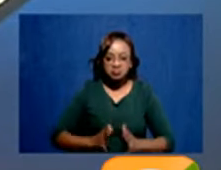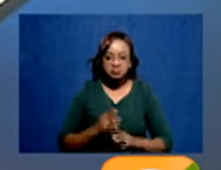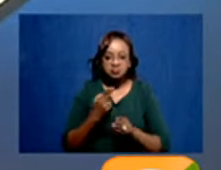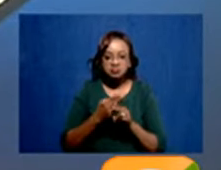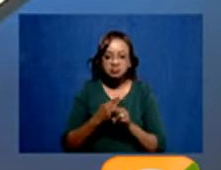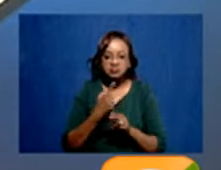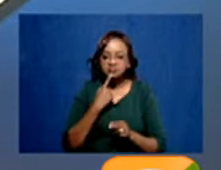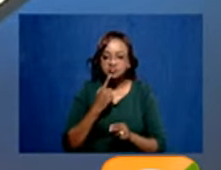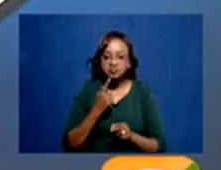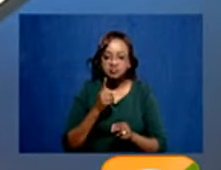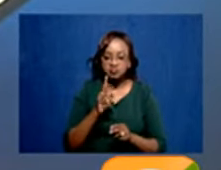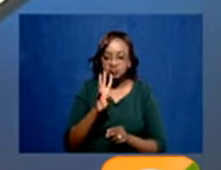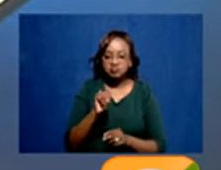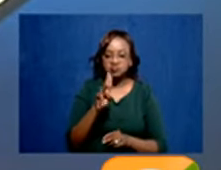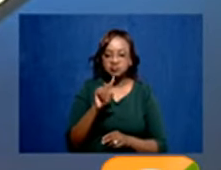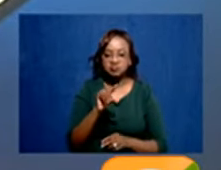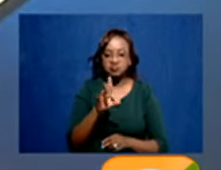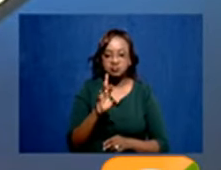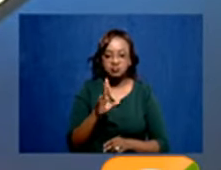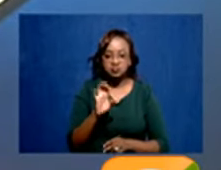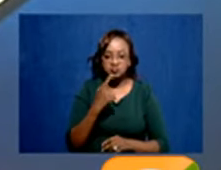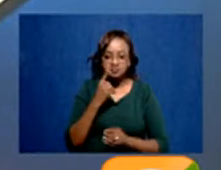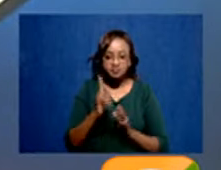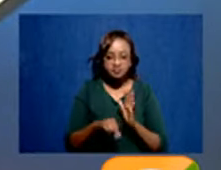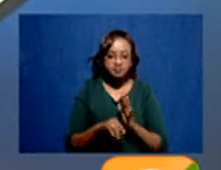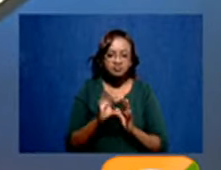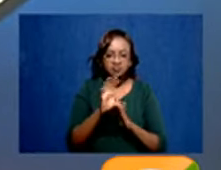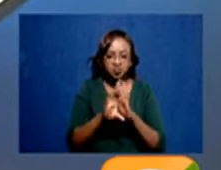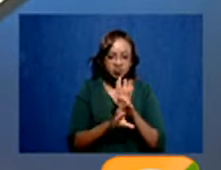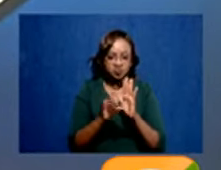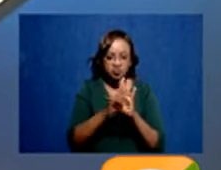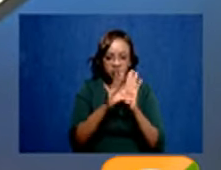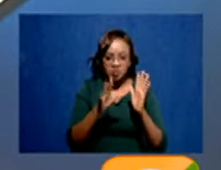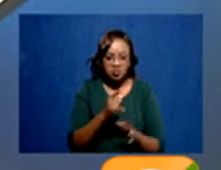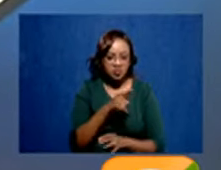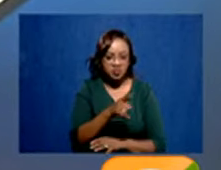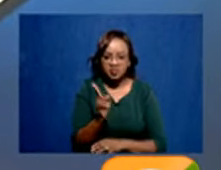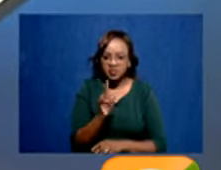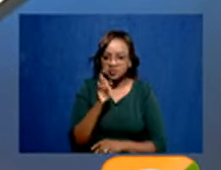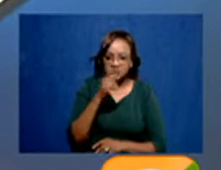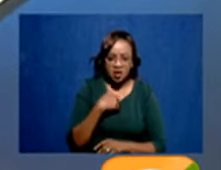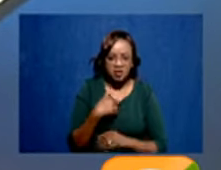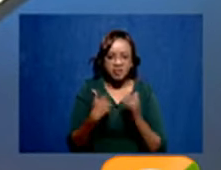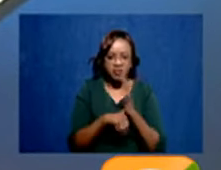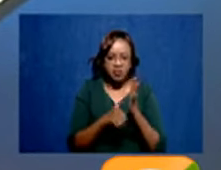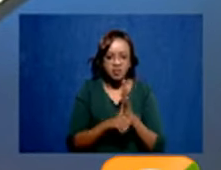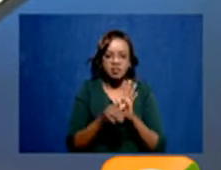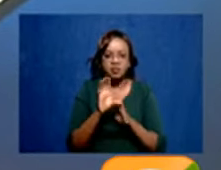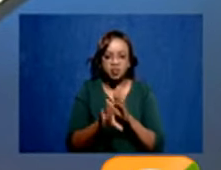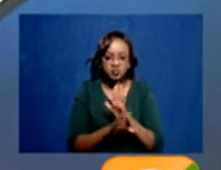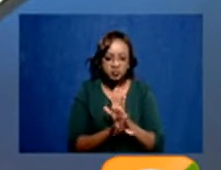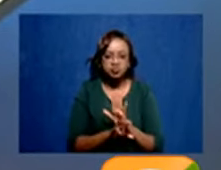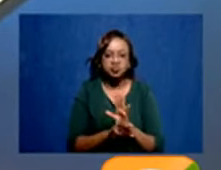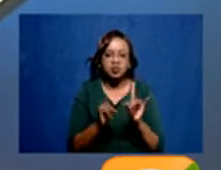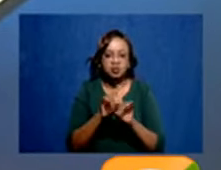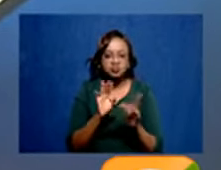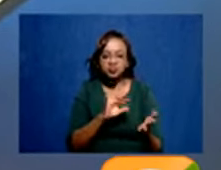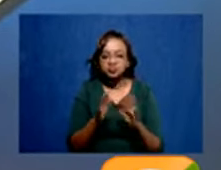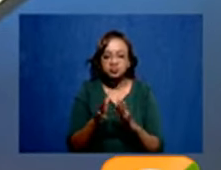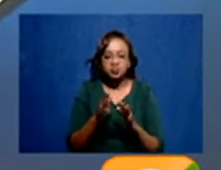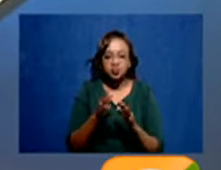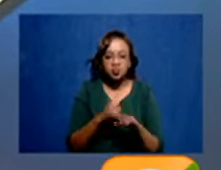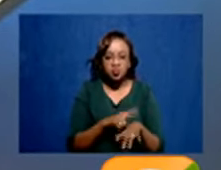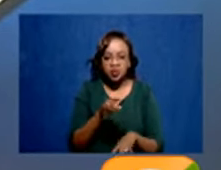political expediency should not override the constitution. Constitutional lawyers say the country faces a constitutional crisis at a time